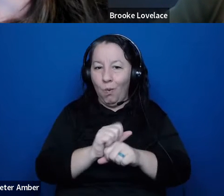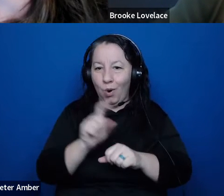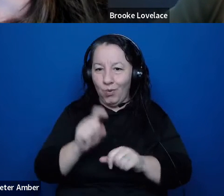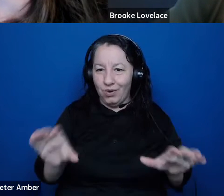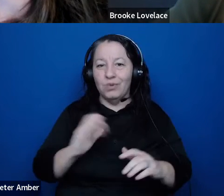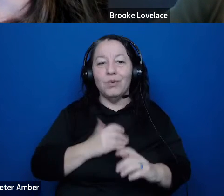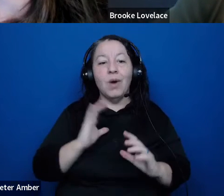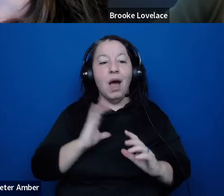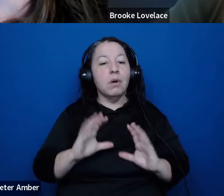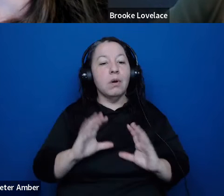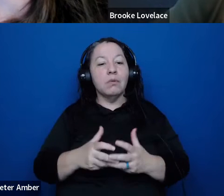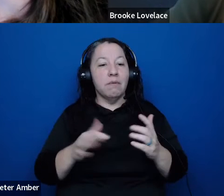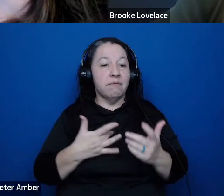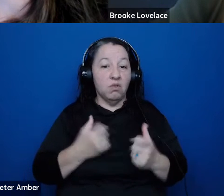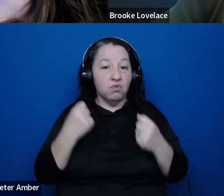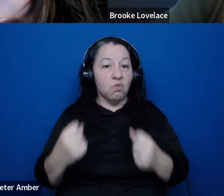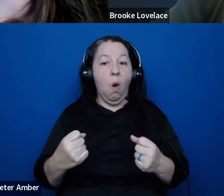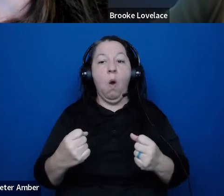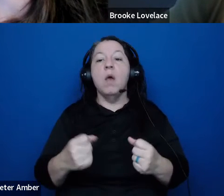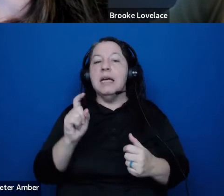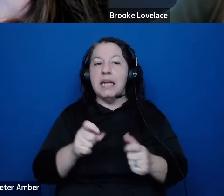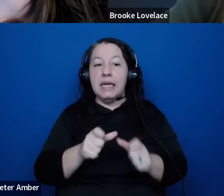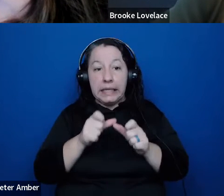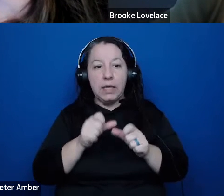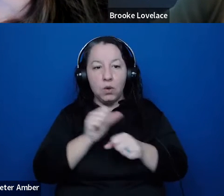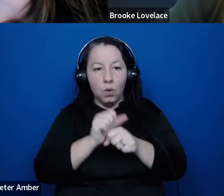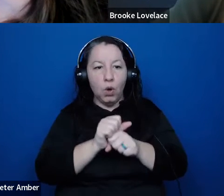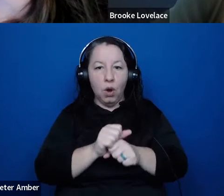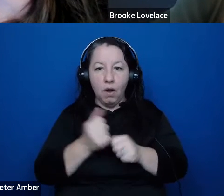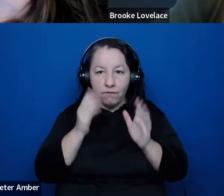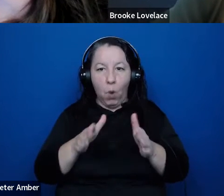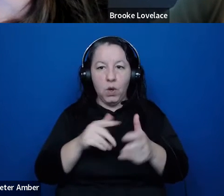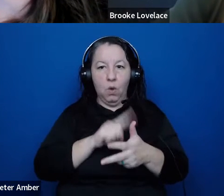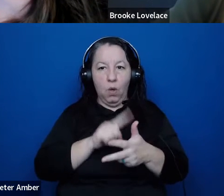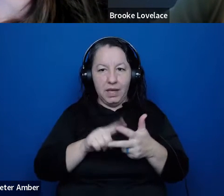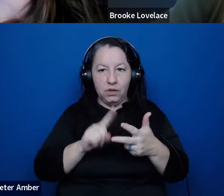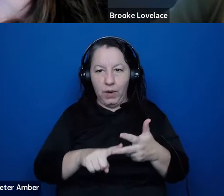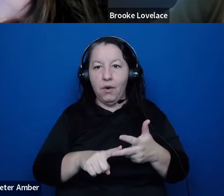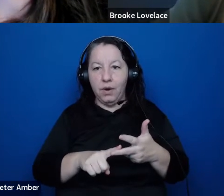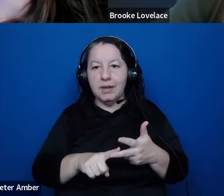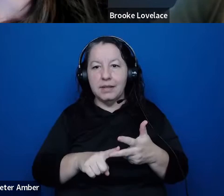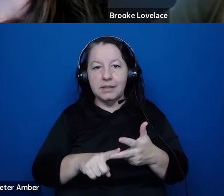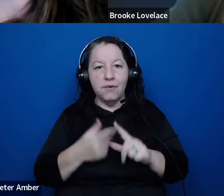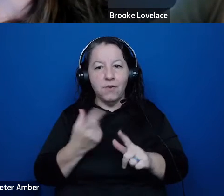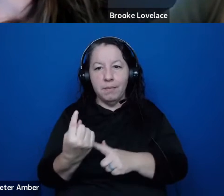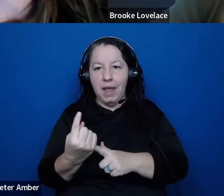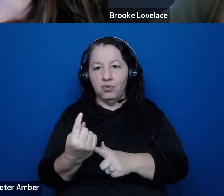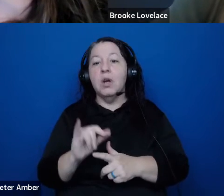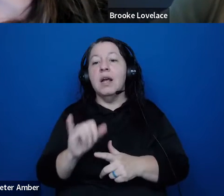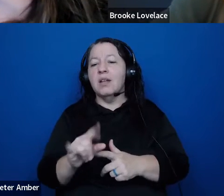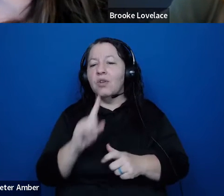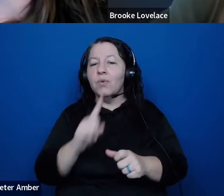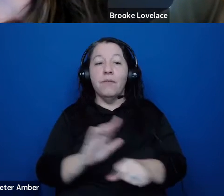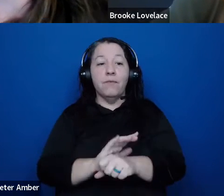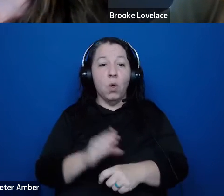about keeping the momentum going and focusing on the 3 main areas that we did last year, and that's to fully fund